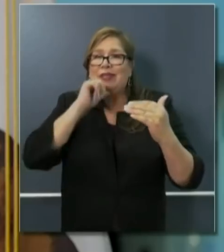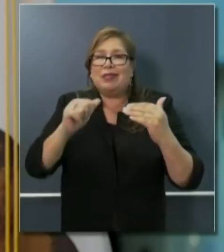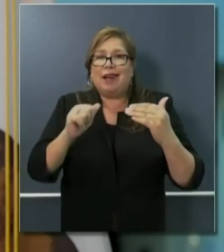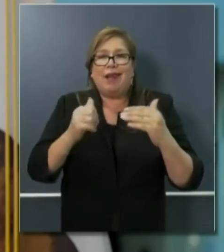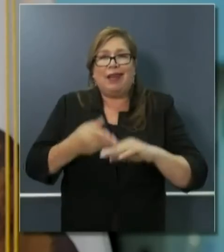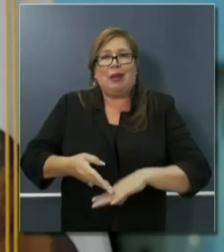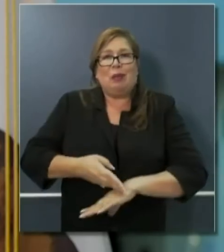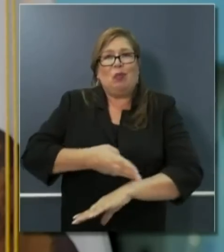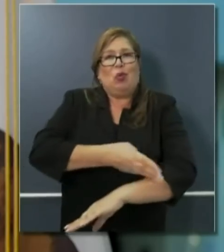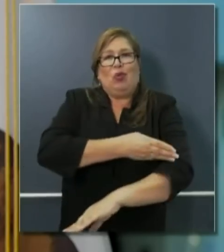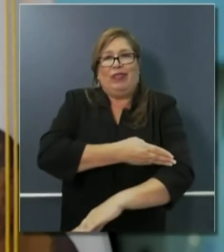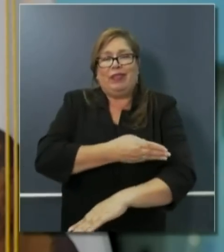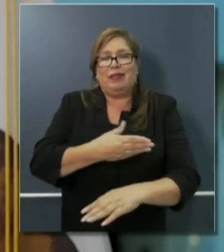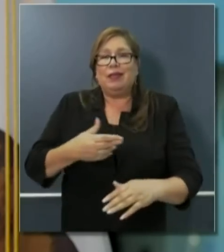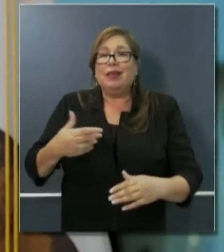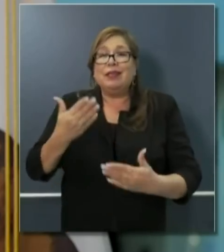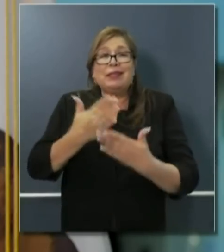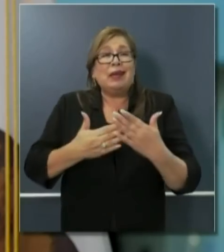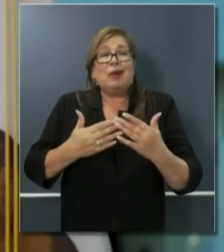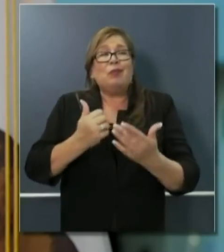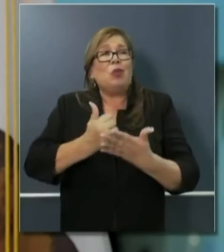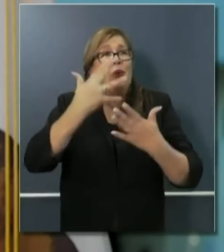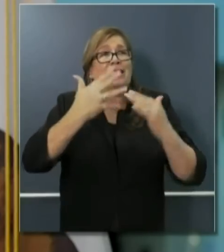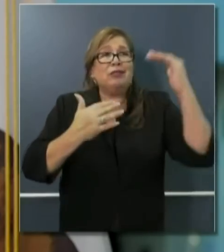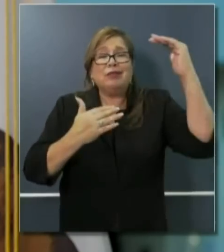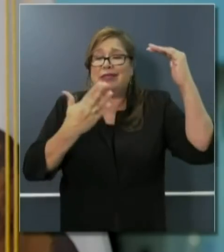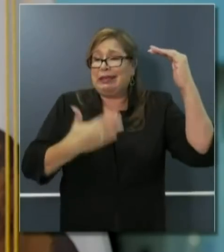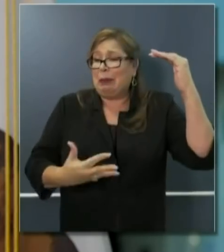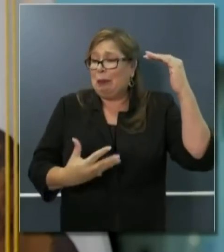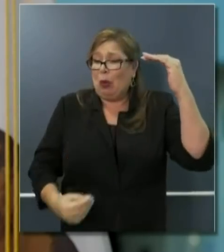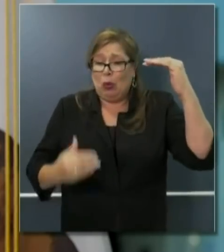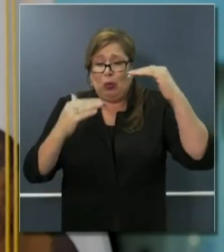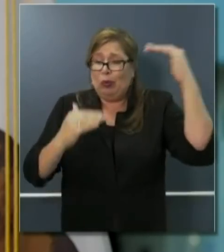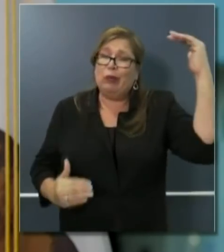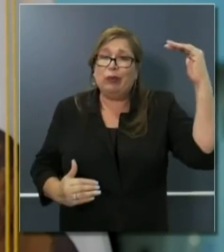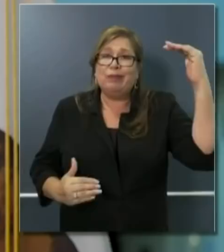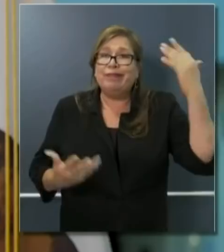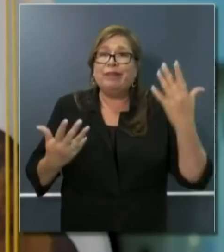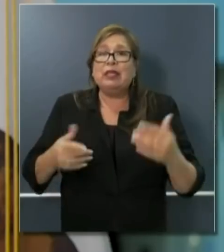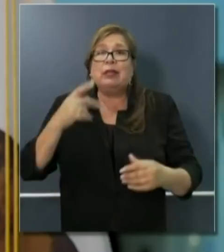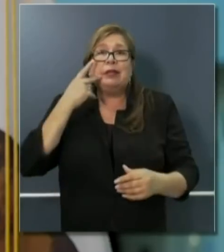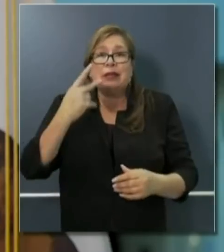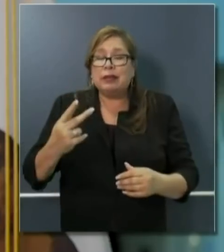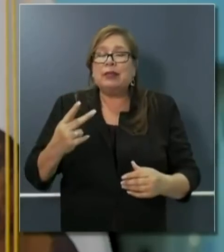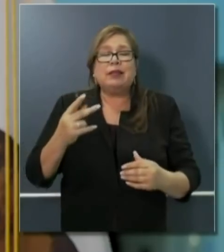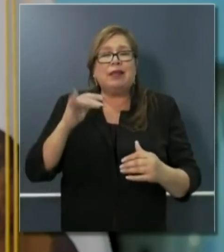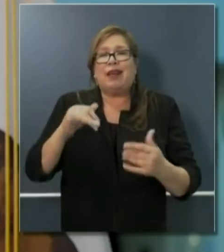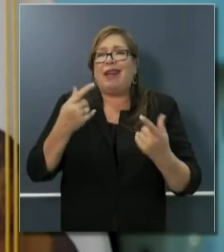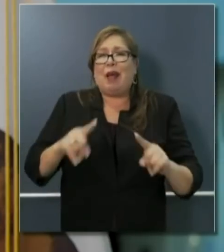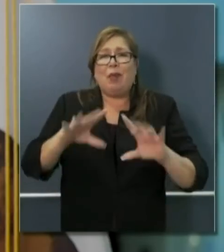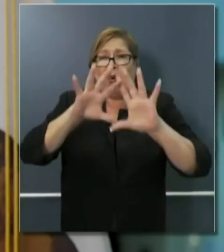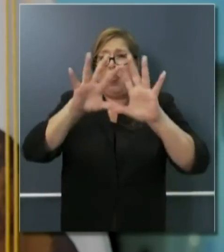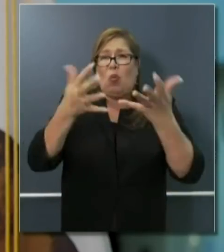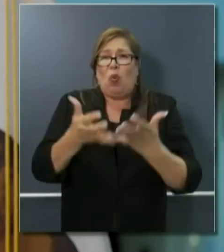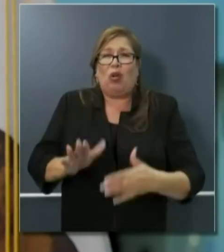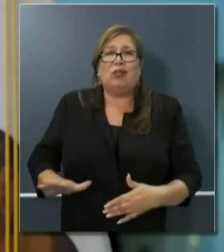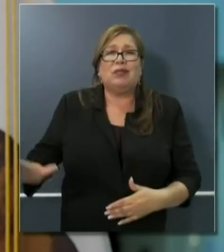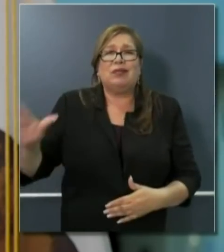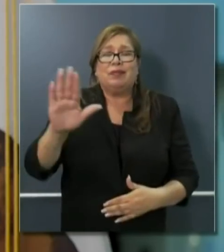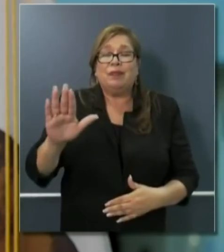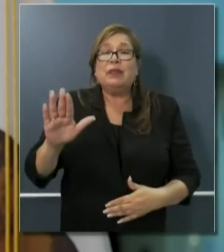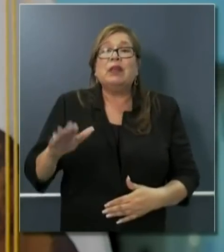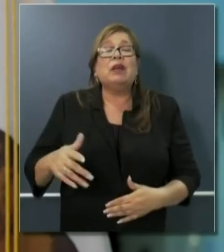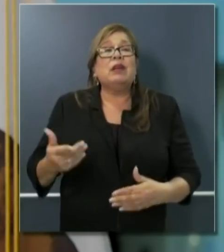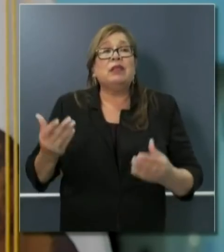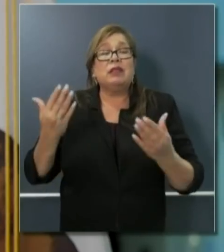case across the rest of the world. As IT and globalization detonate at the same time, you're seeing that concentration in fewer and fewer hands, the middle